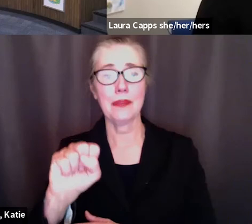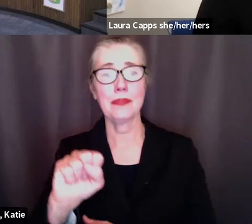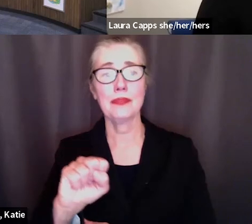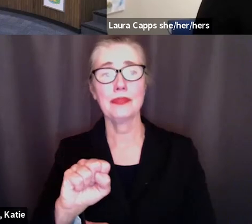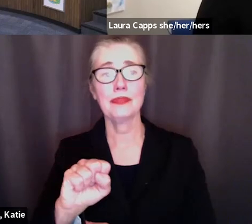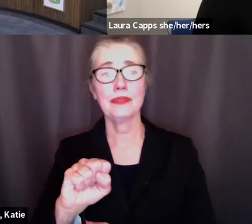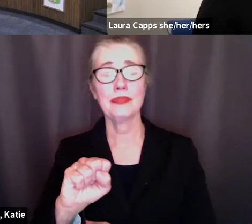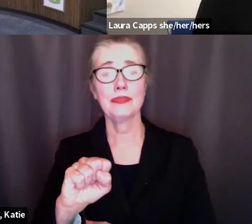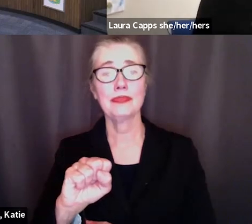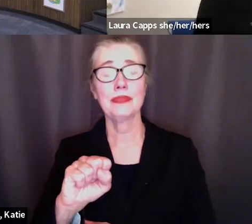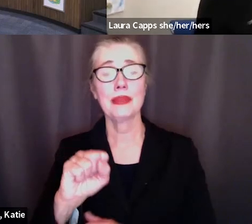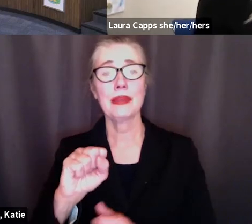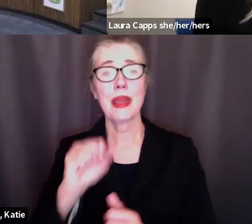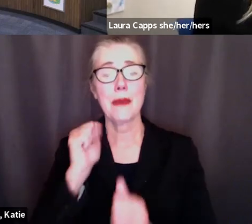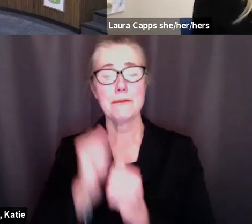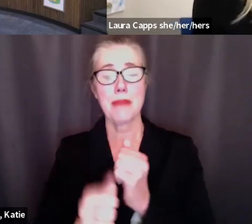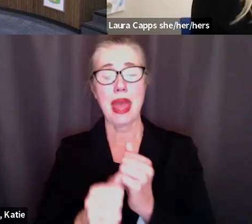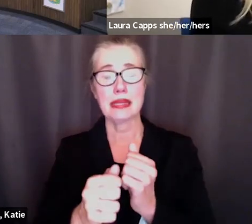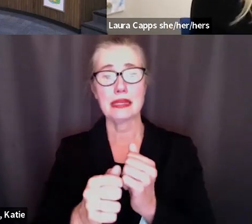passes unanimously